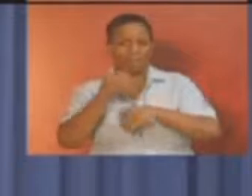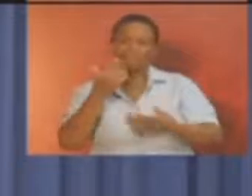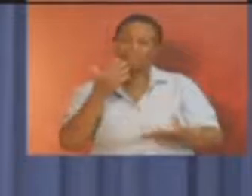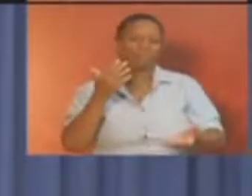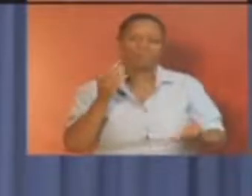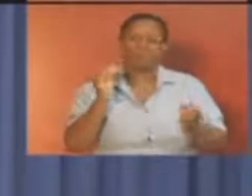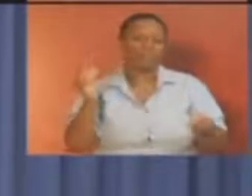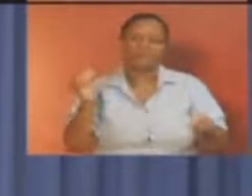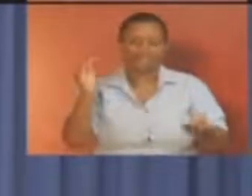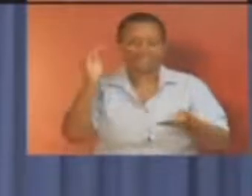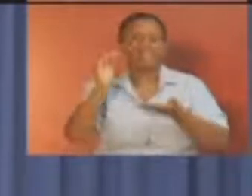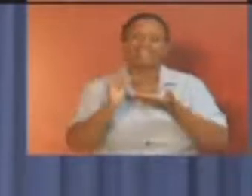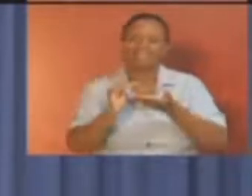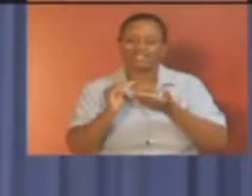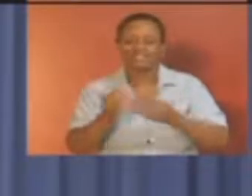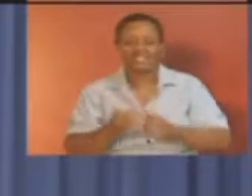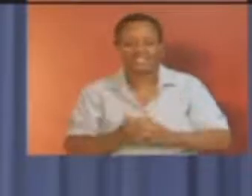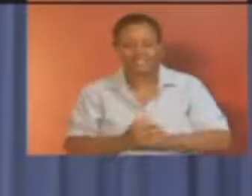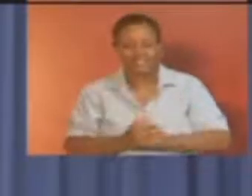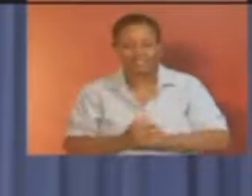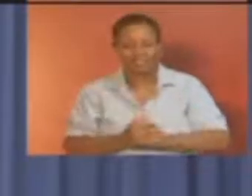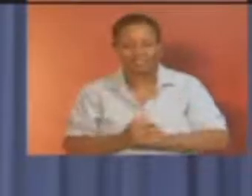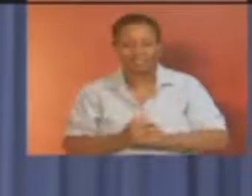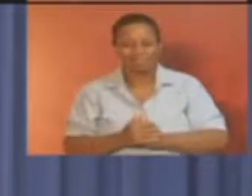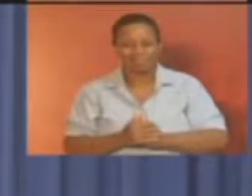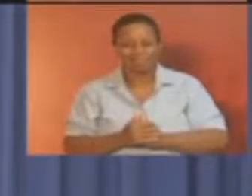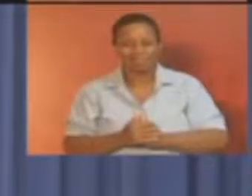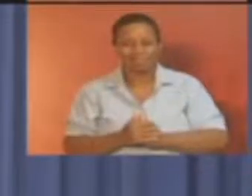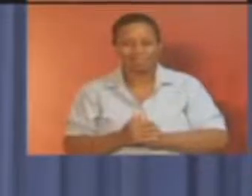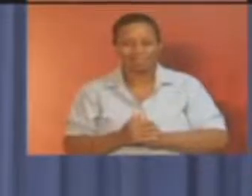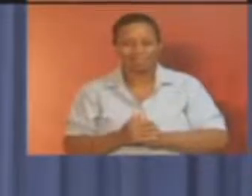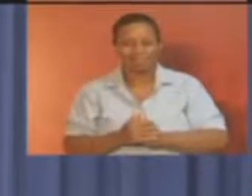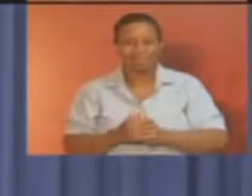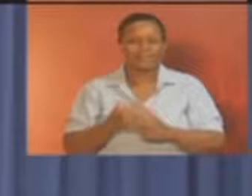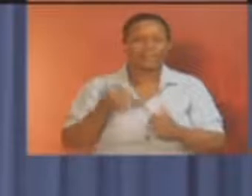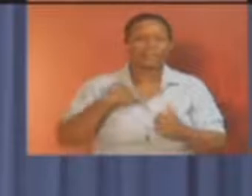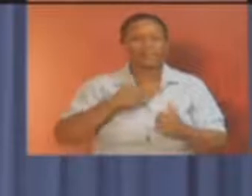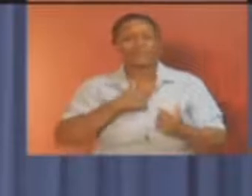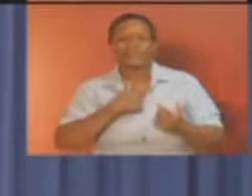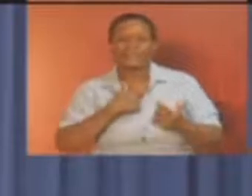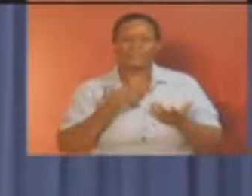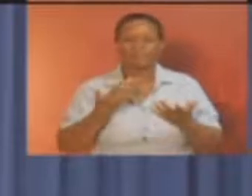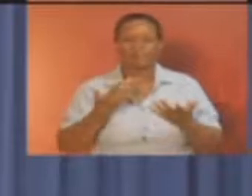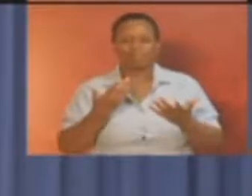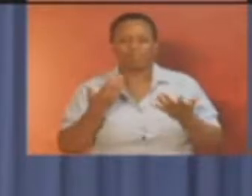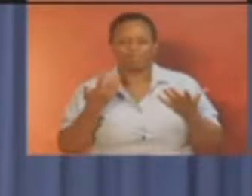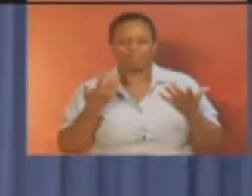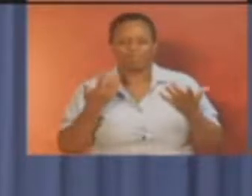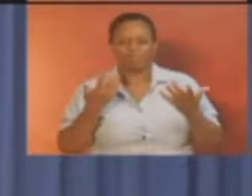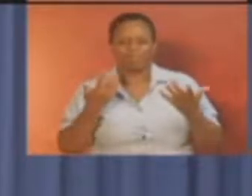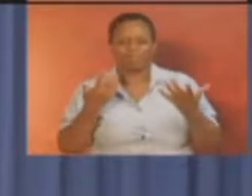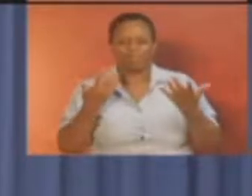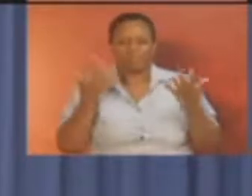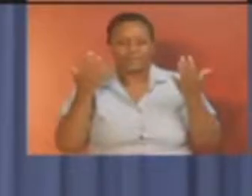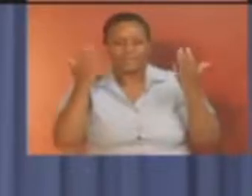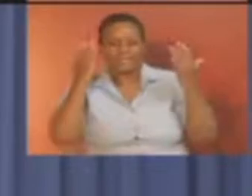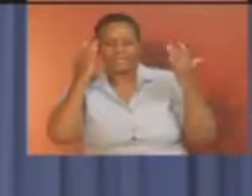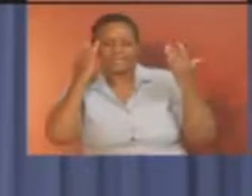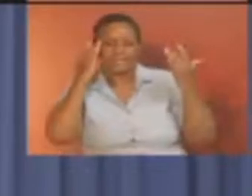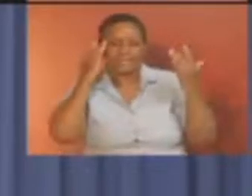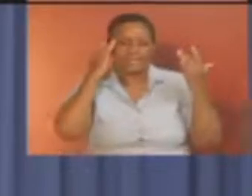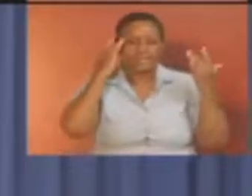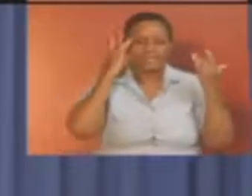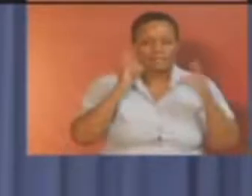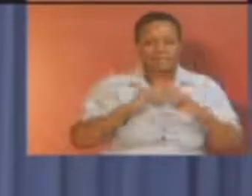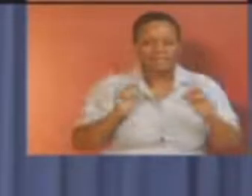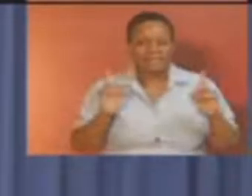So we had our fingers everywhere that vaccines could have or ought to have been had. The first